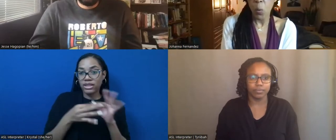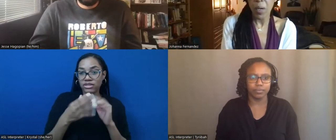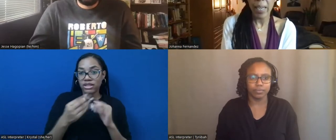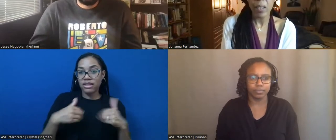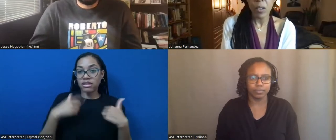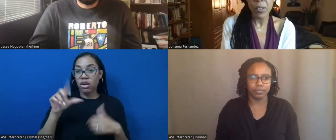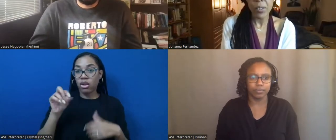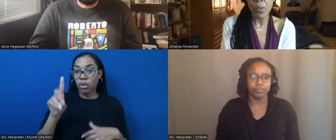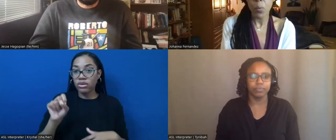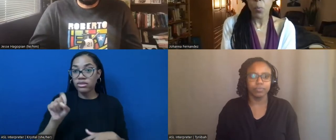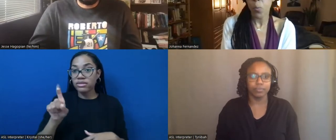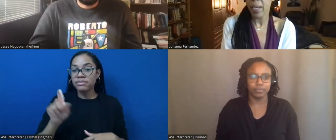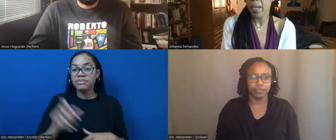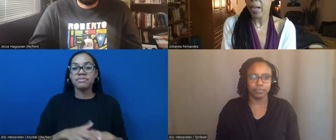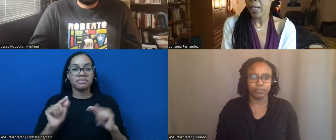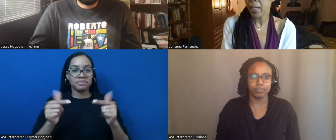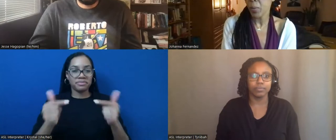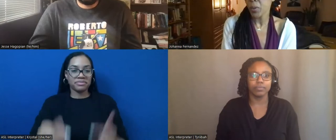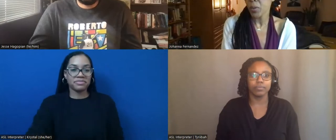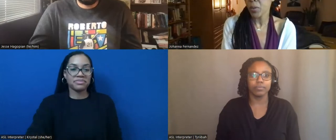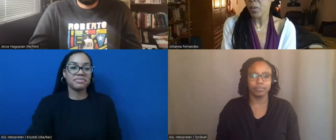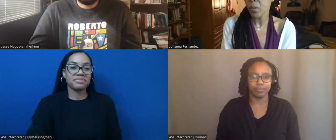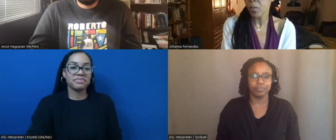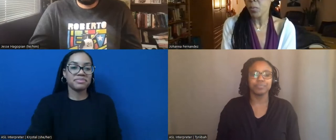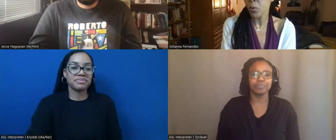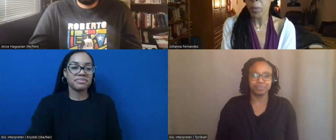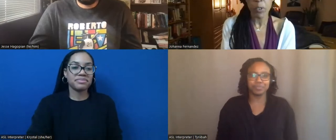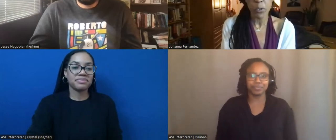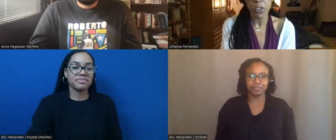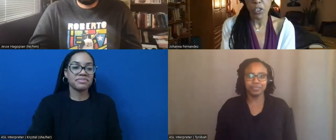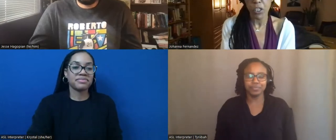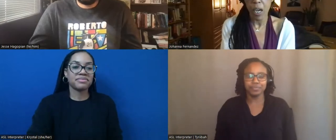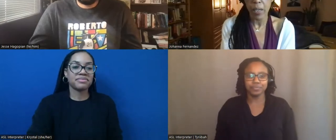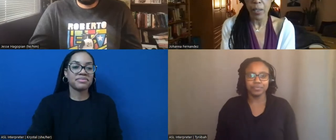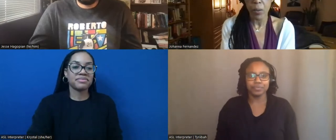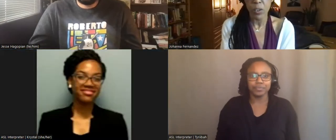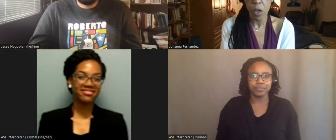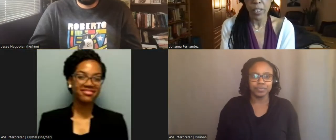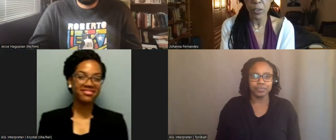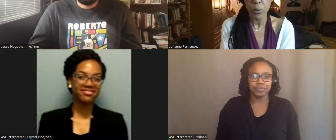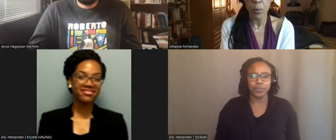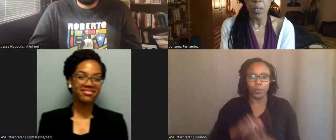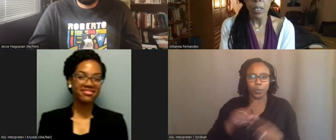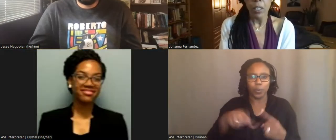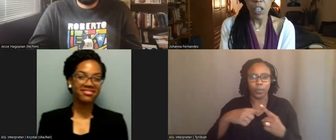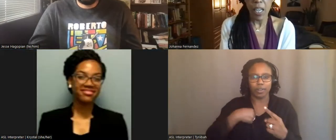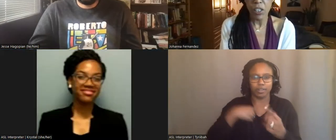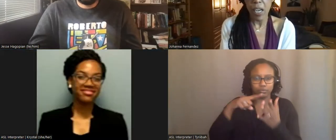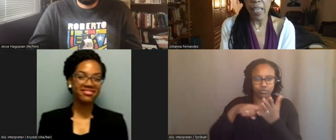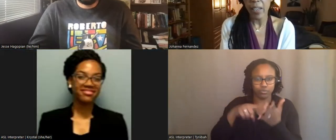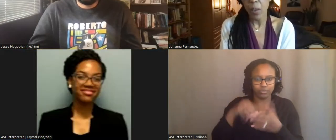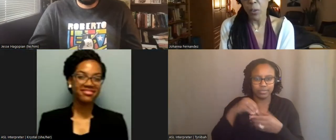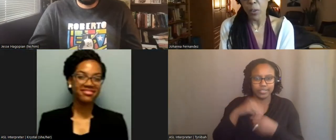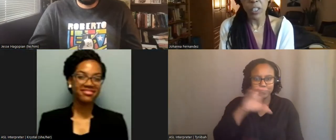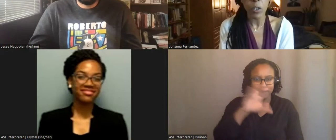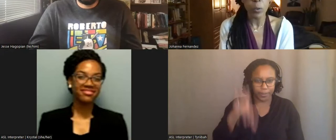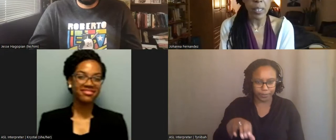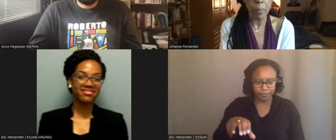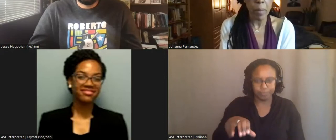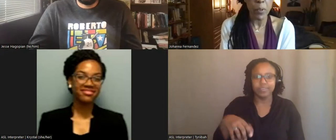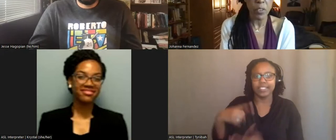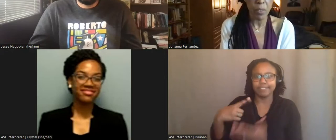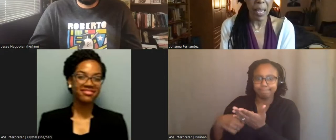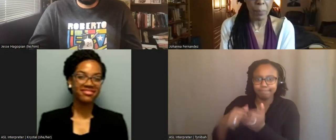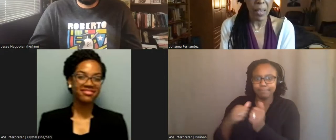So what I learned when I was doing research in Chicago and talking to Chacha and others,